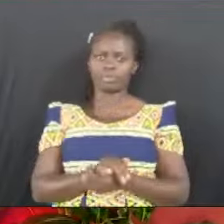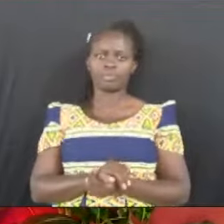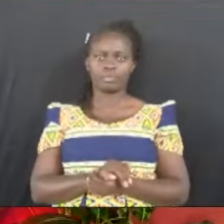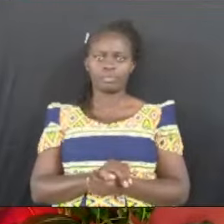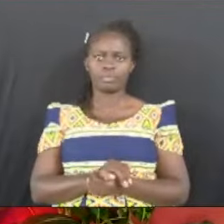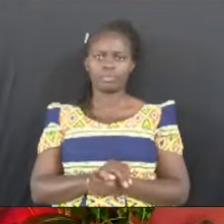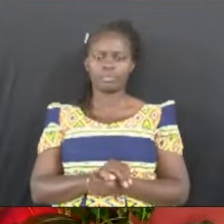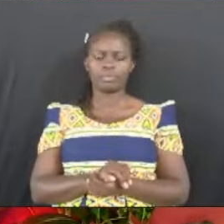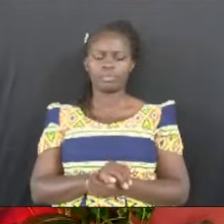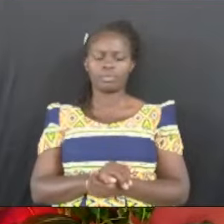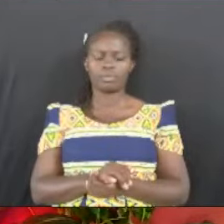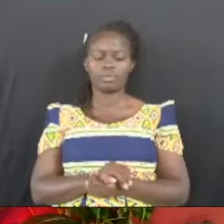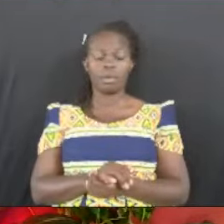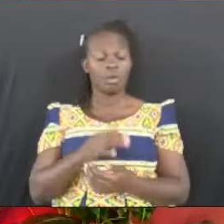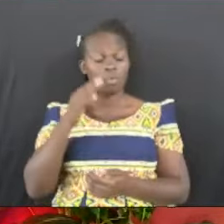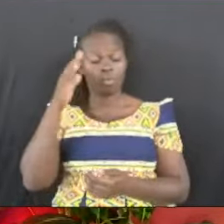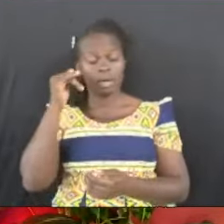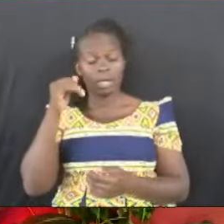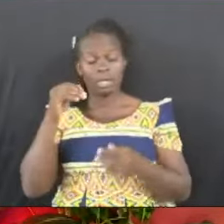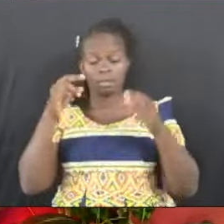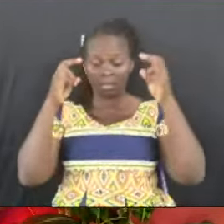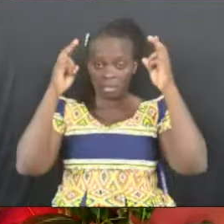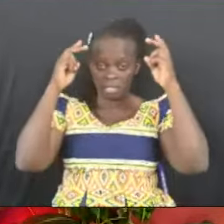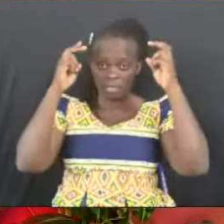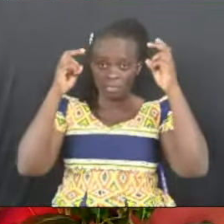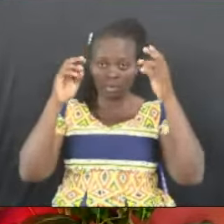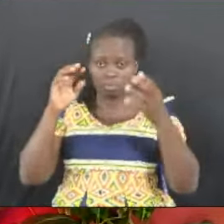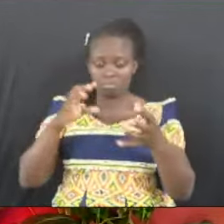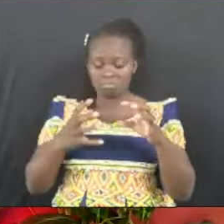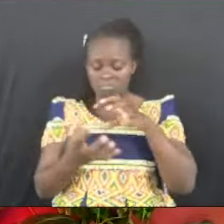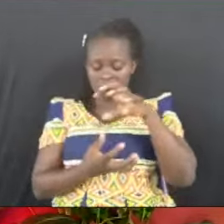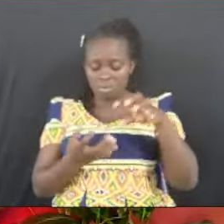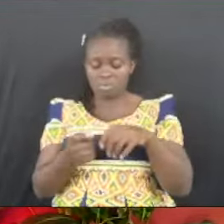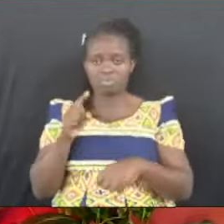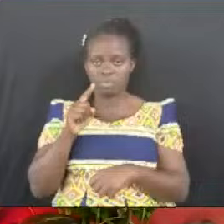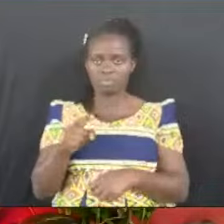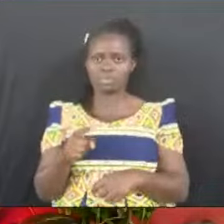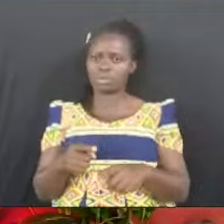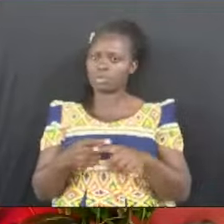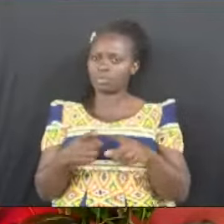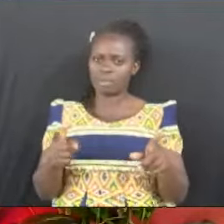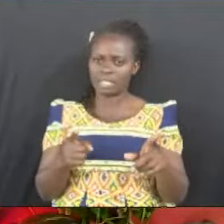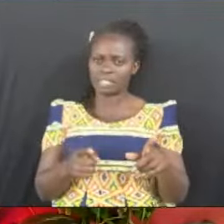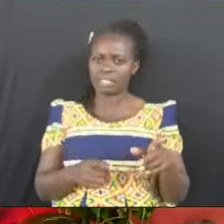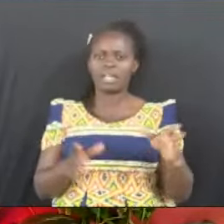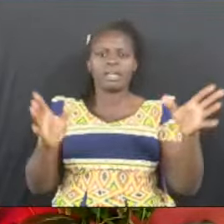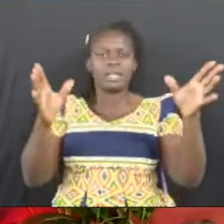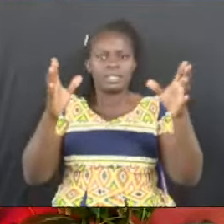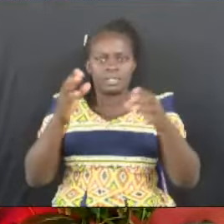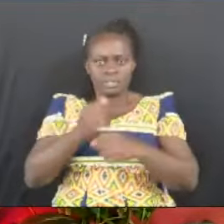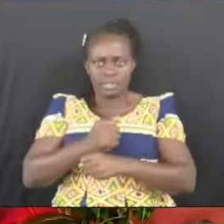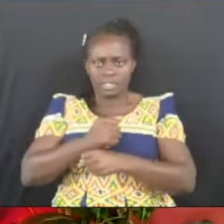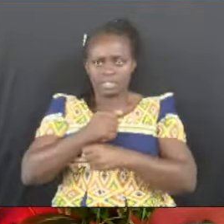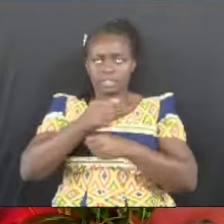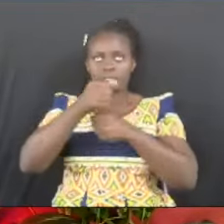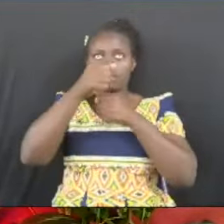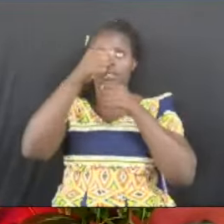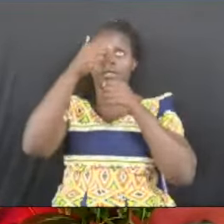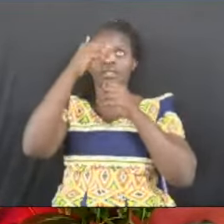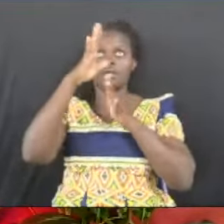basically mess up your life. But we trust God, you know,